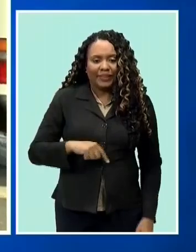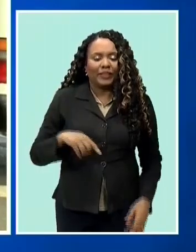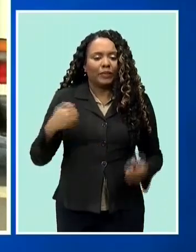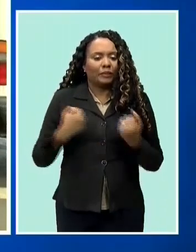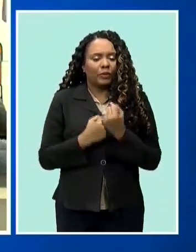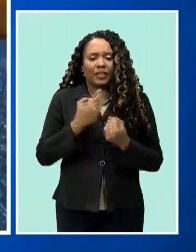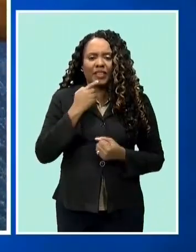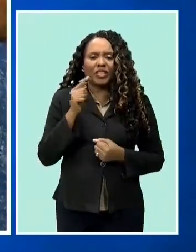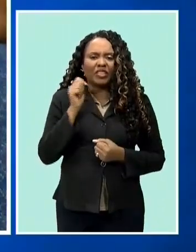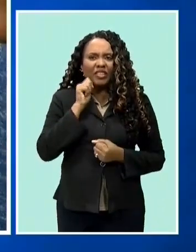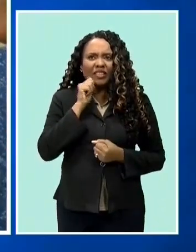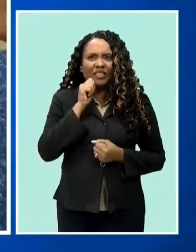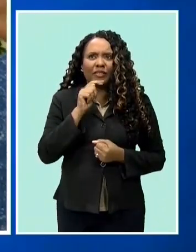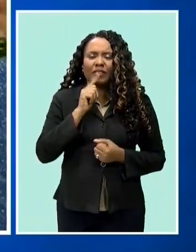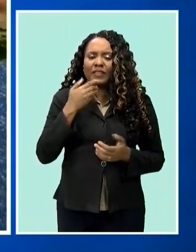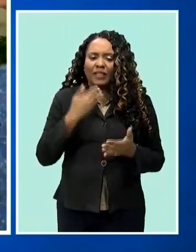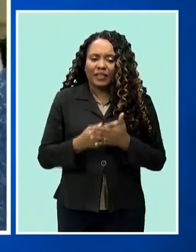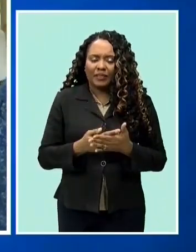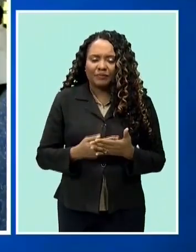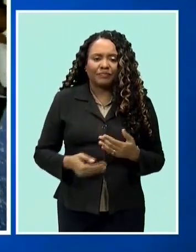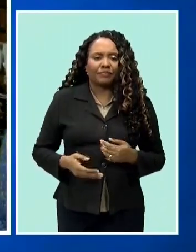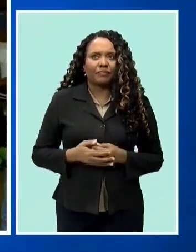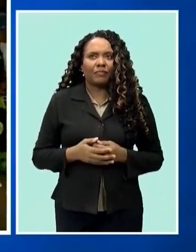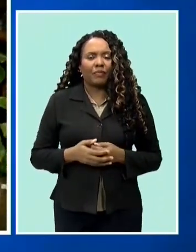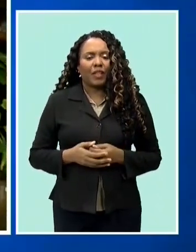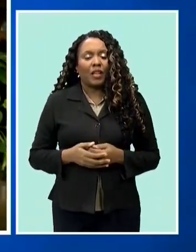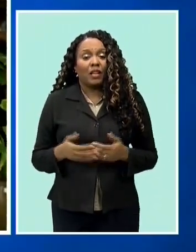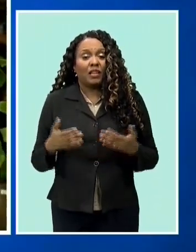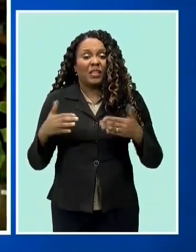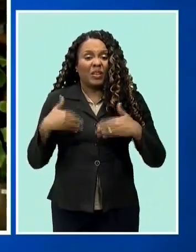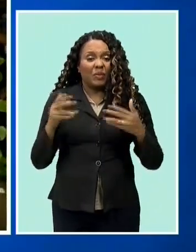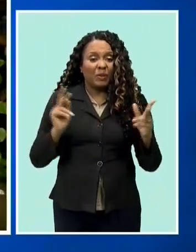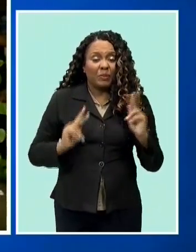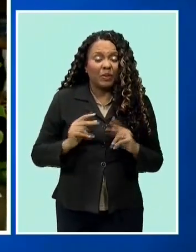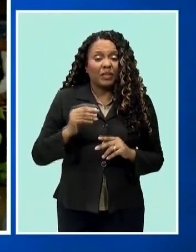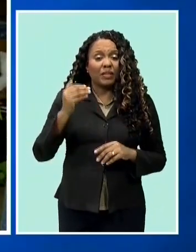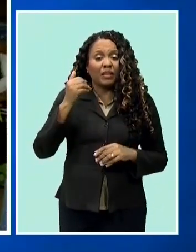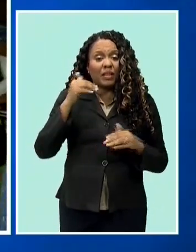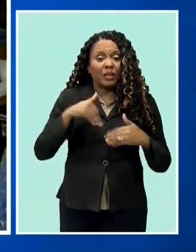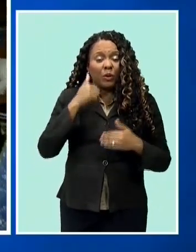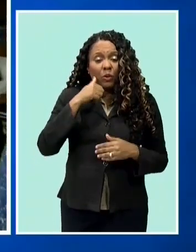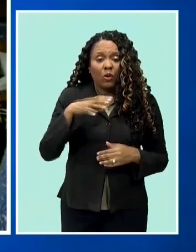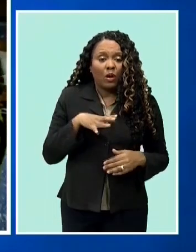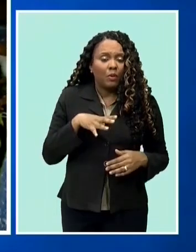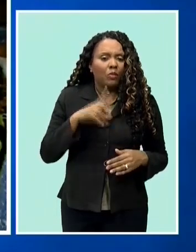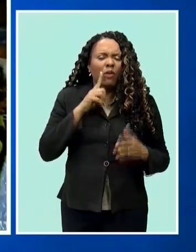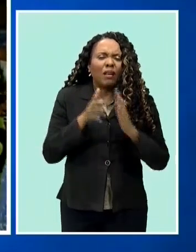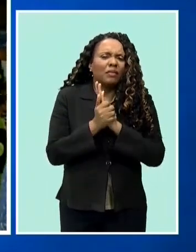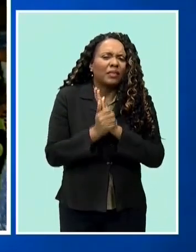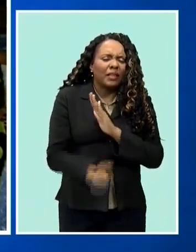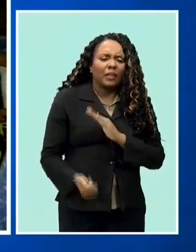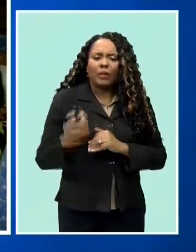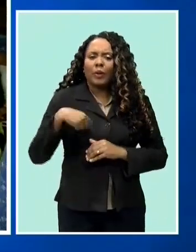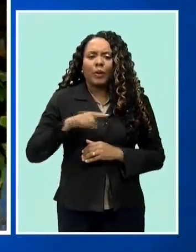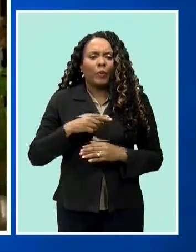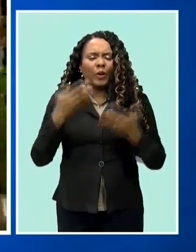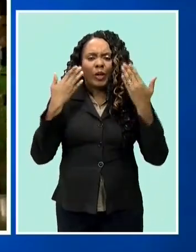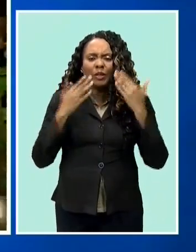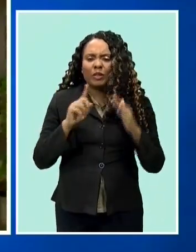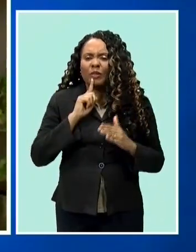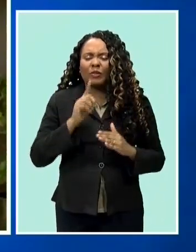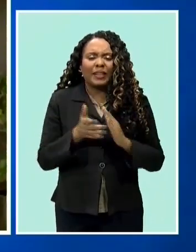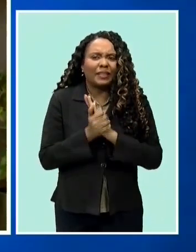the real deal. We're dealing with the young people. You're dealing with a multi-talented young lady that I don't think we in Barbados recognize how really talented